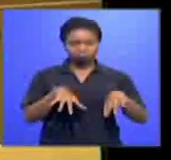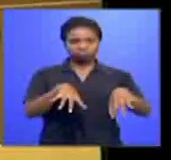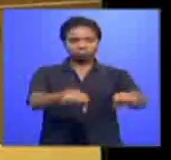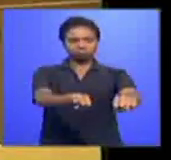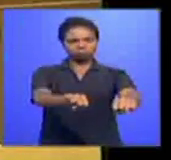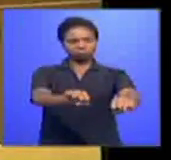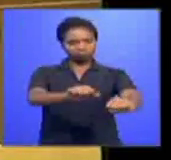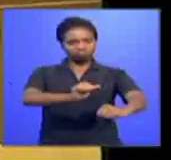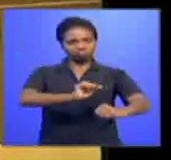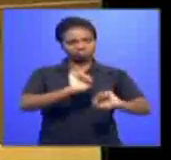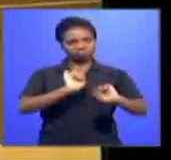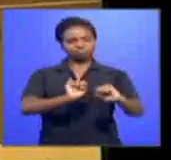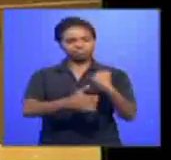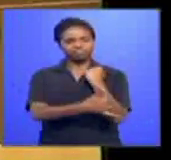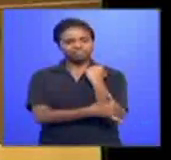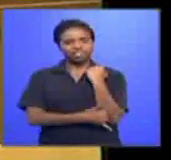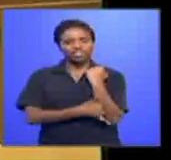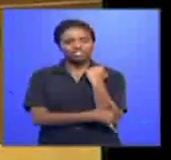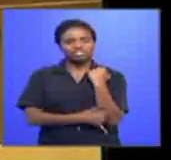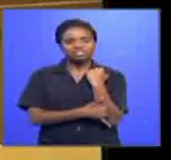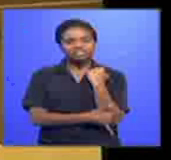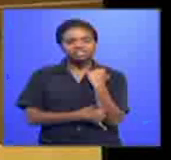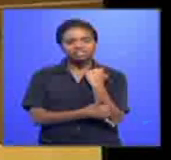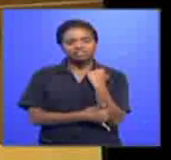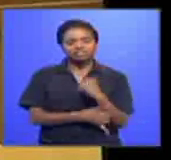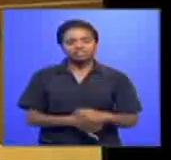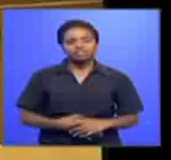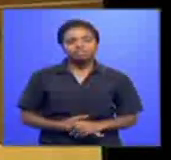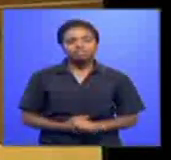the territorial integrity of their country.